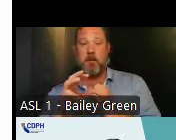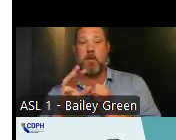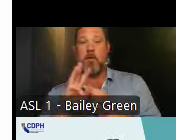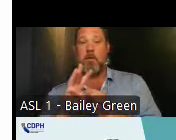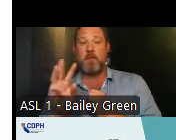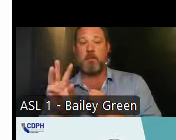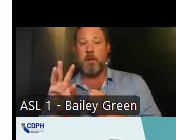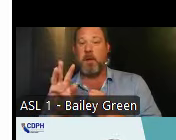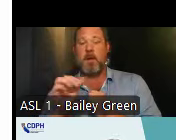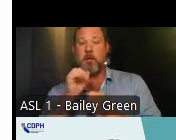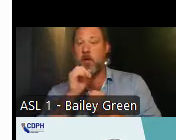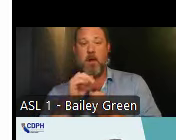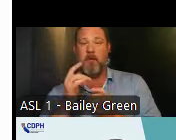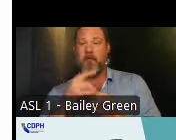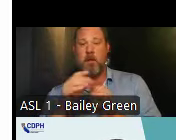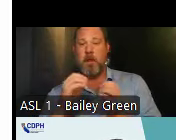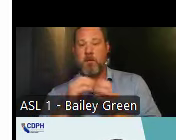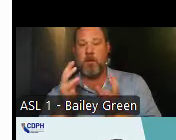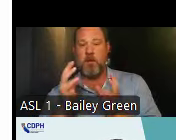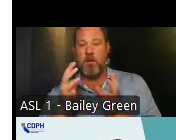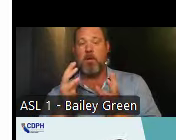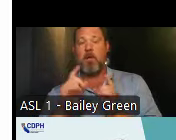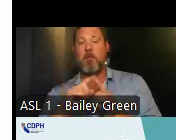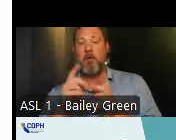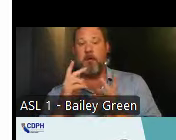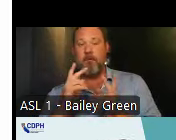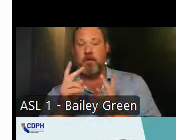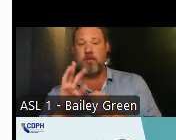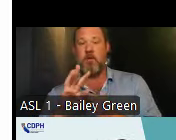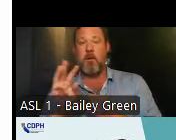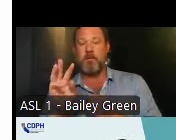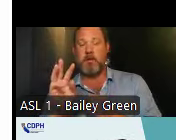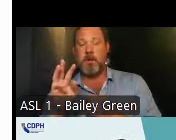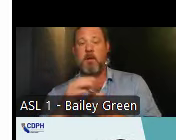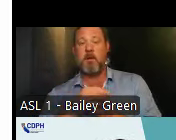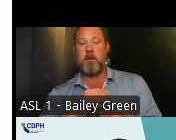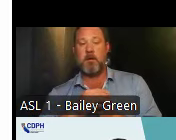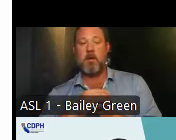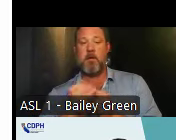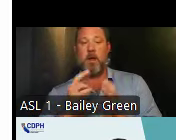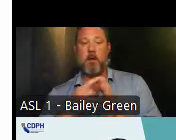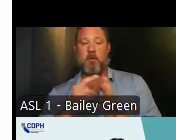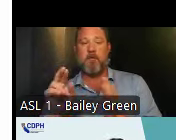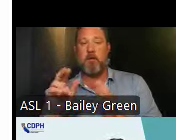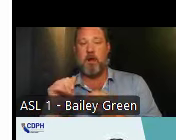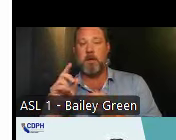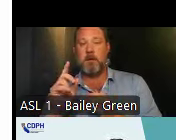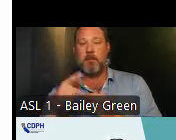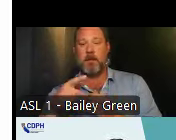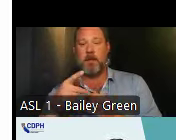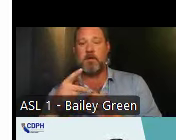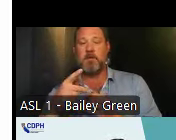been deactivated. However, visitors to the website are now referred to ADP's